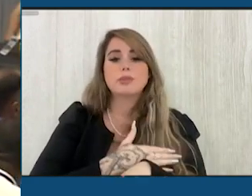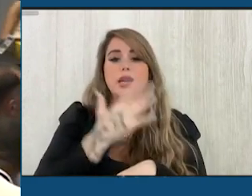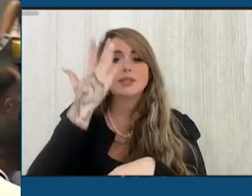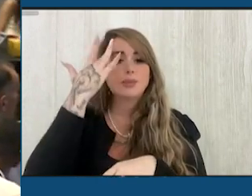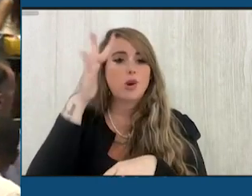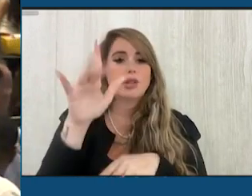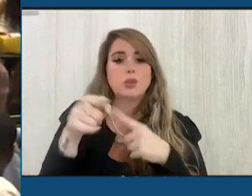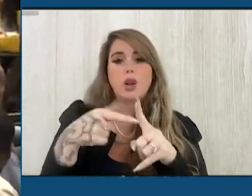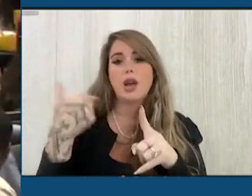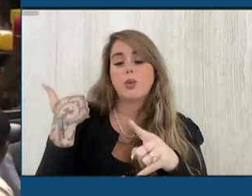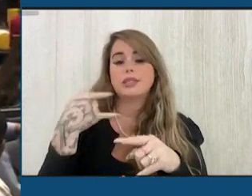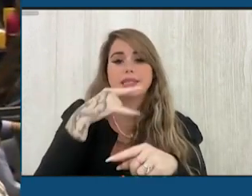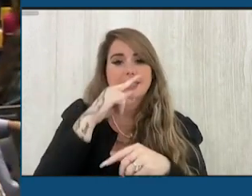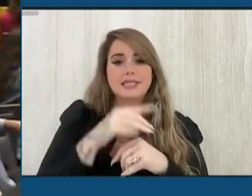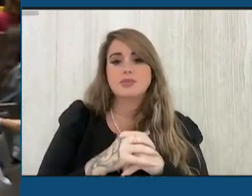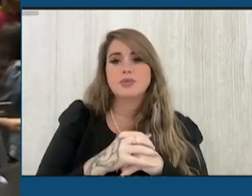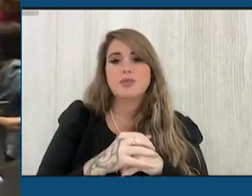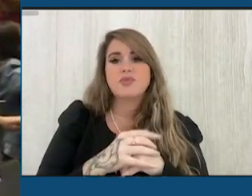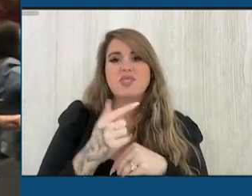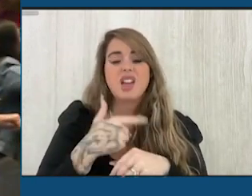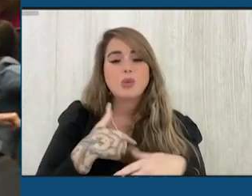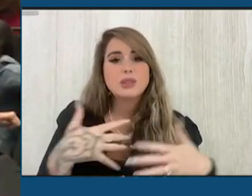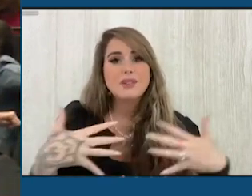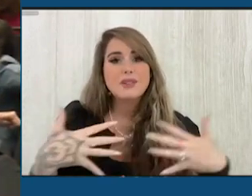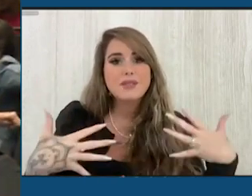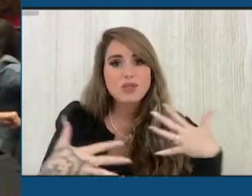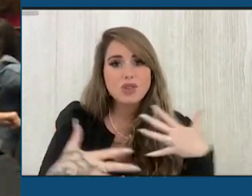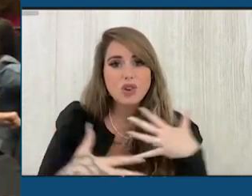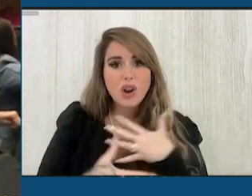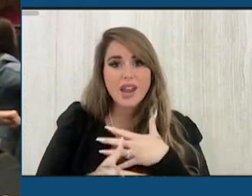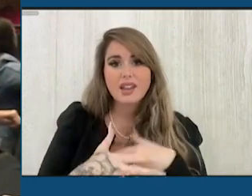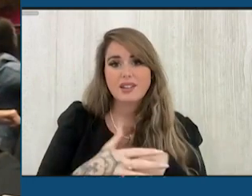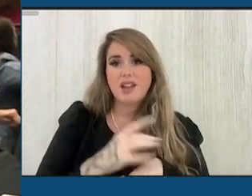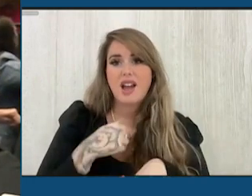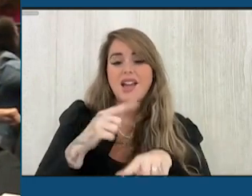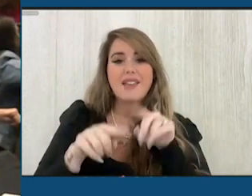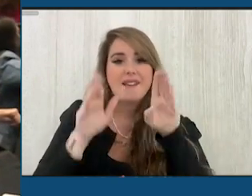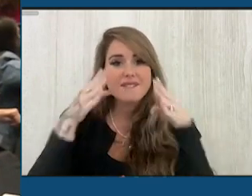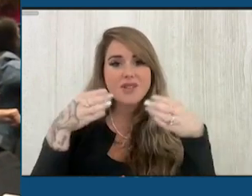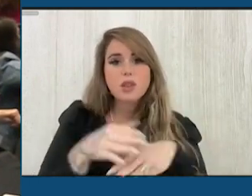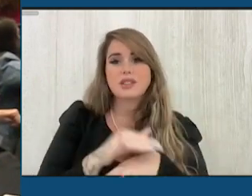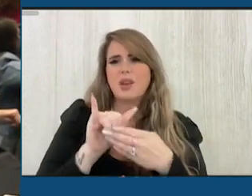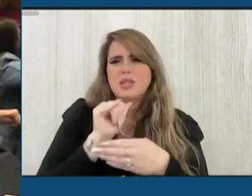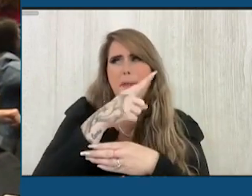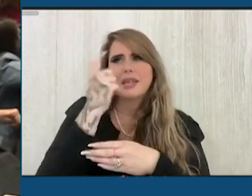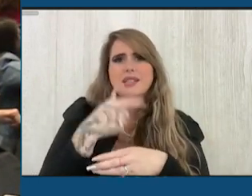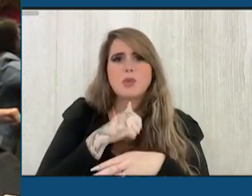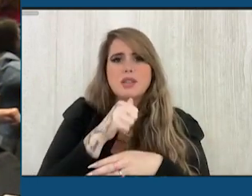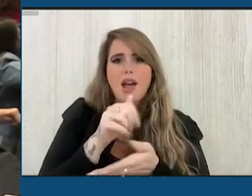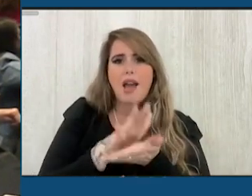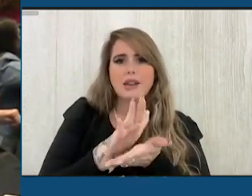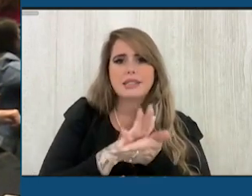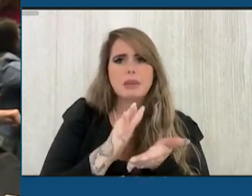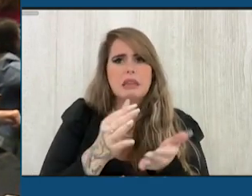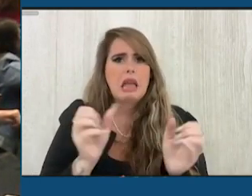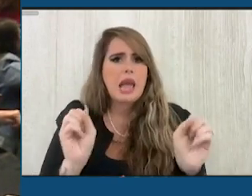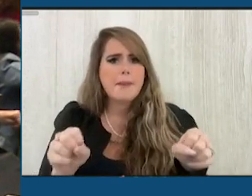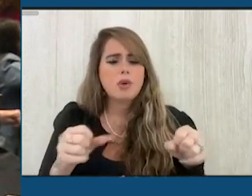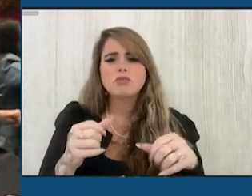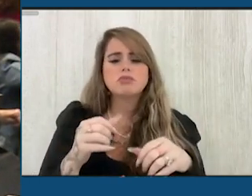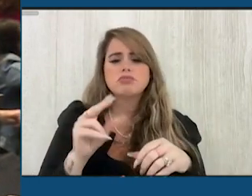kid. I was too afraid. I couldn't focus. It wasn't because I wasn't academically able. it was because